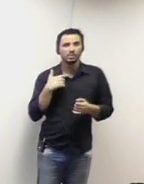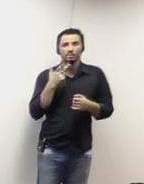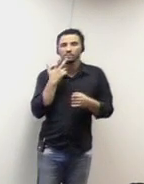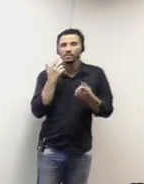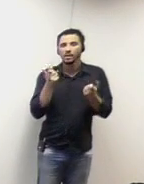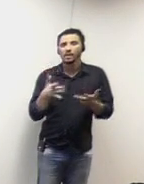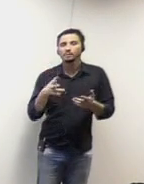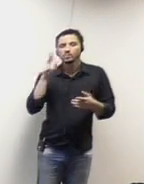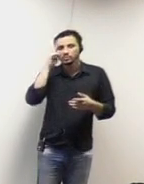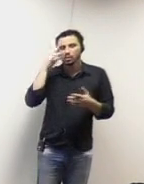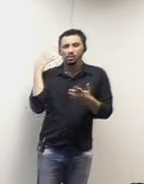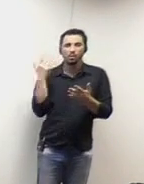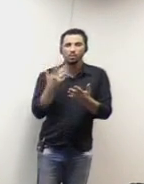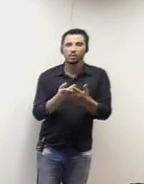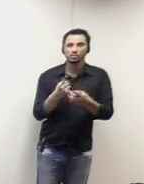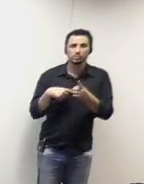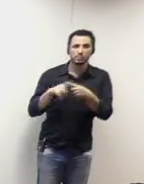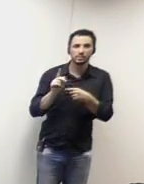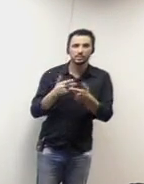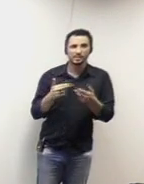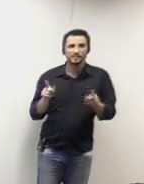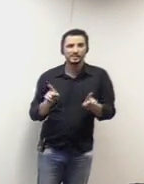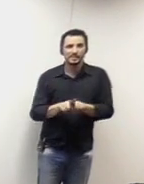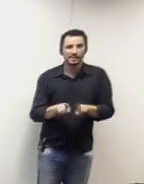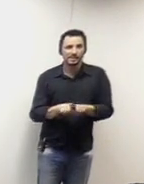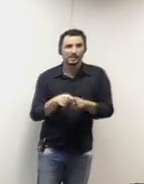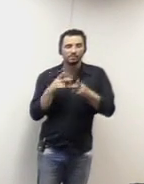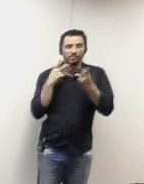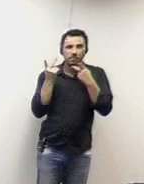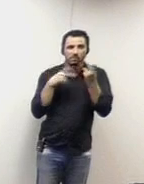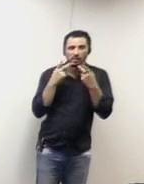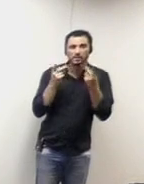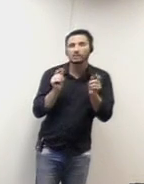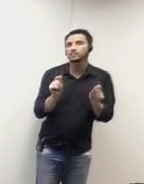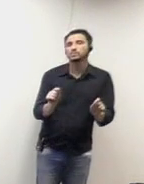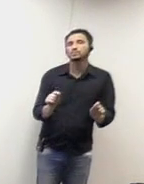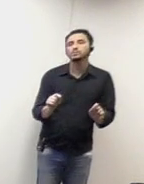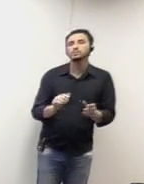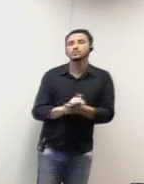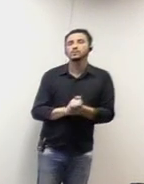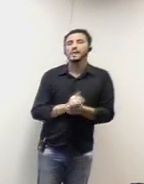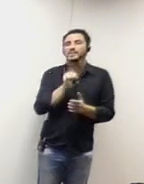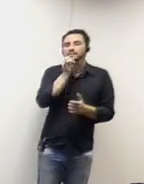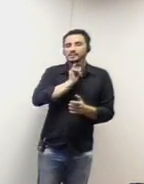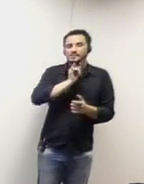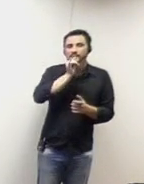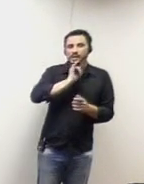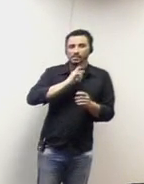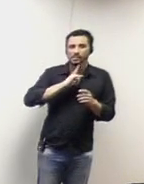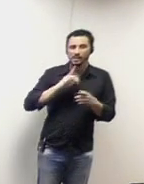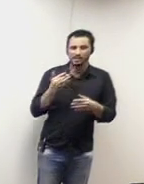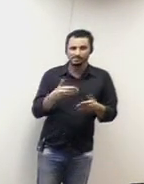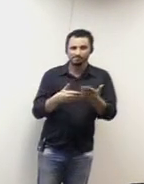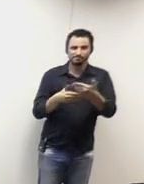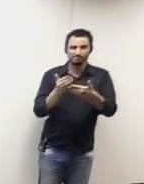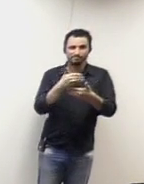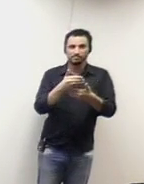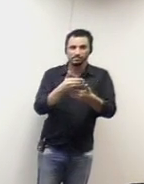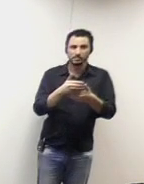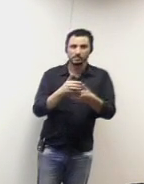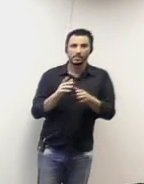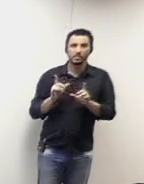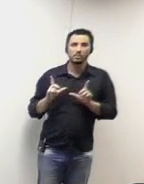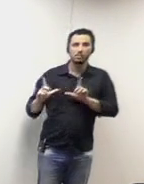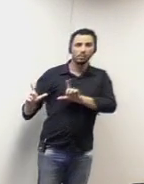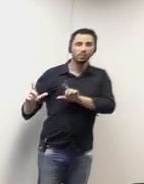a few examples just on that slide to show you head controls that you can change to test policies. There are hour-long presentations on each of